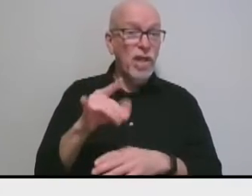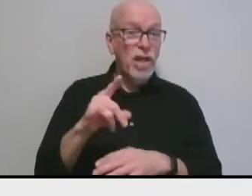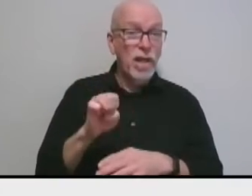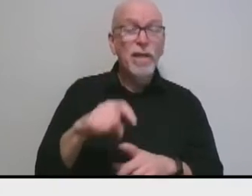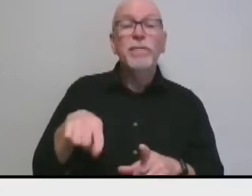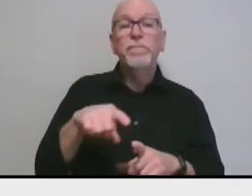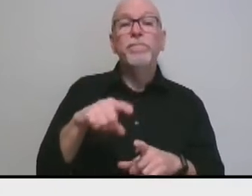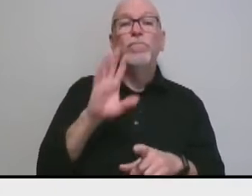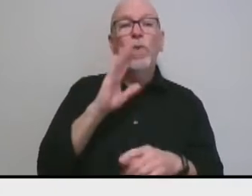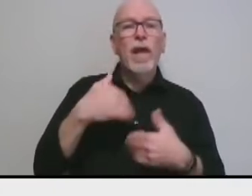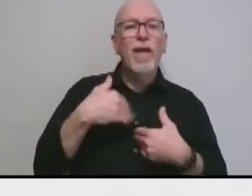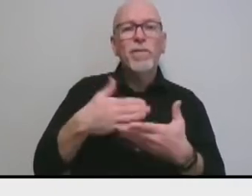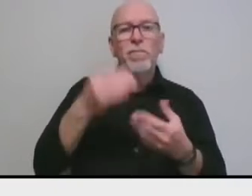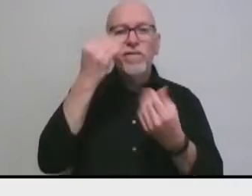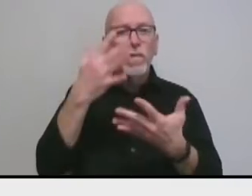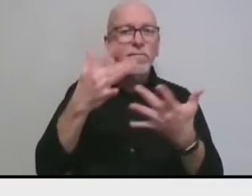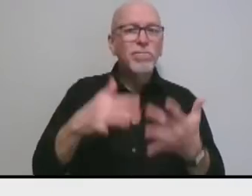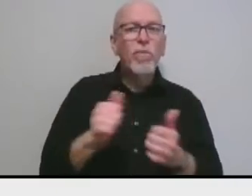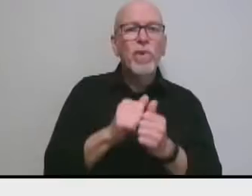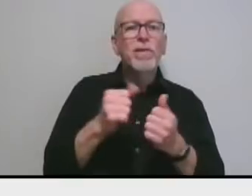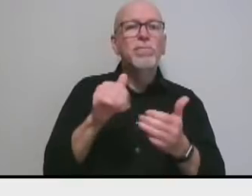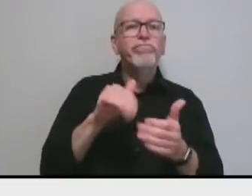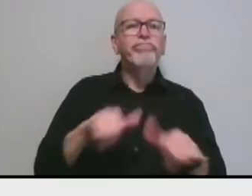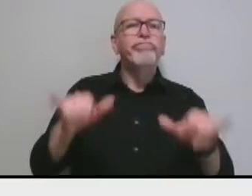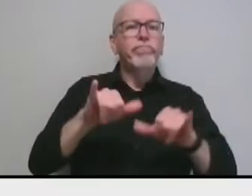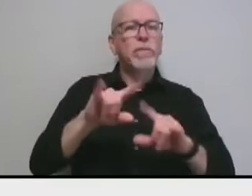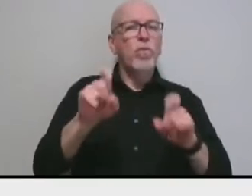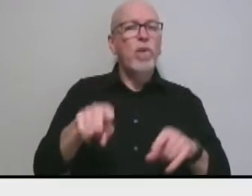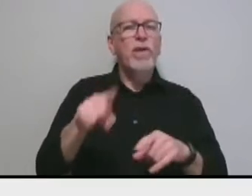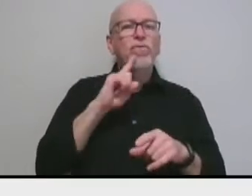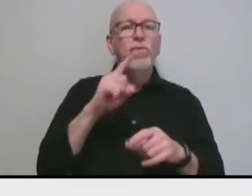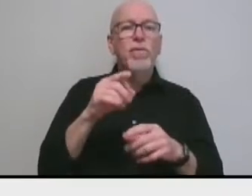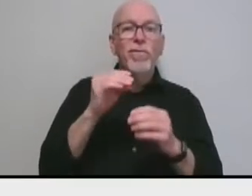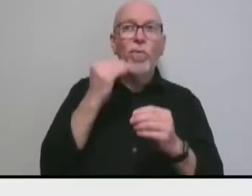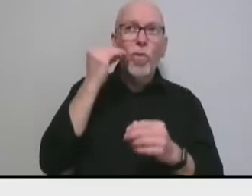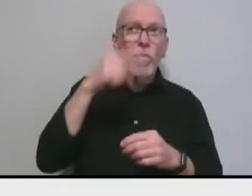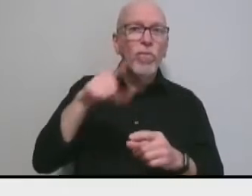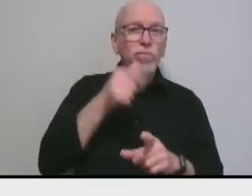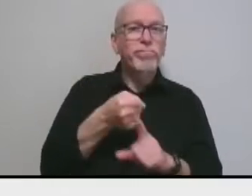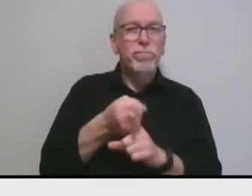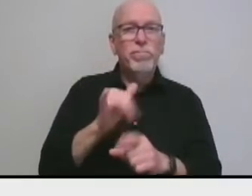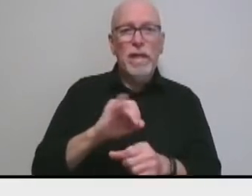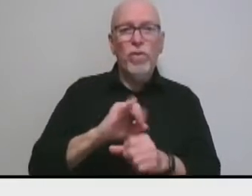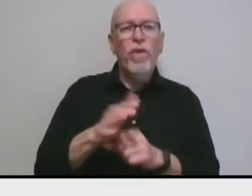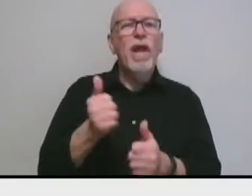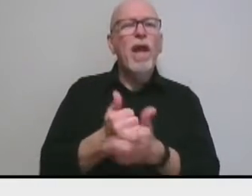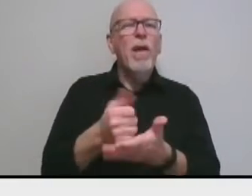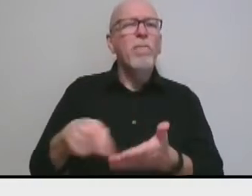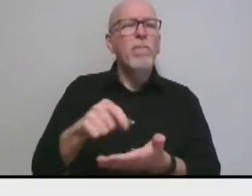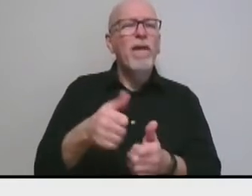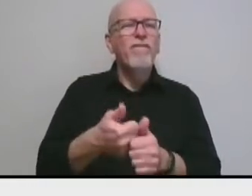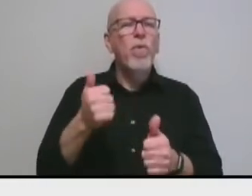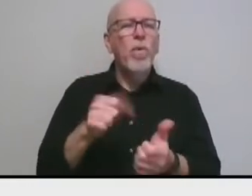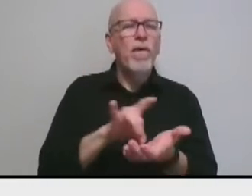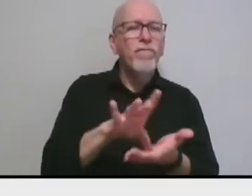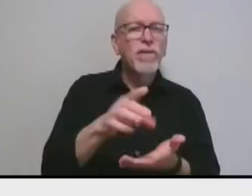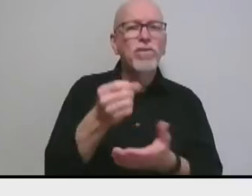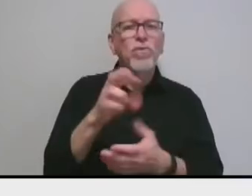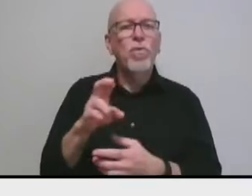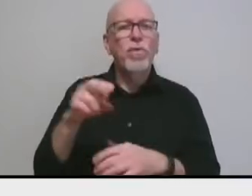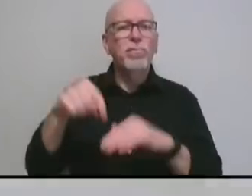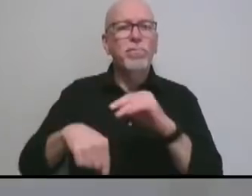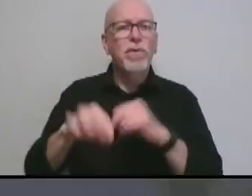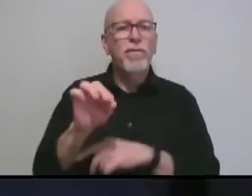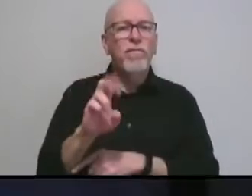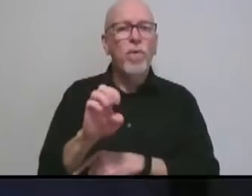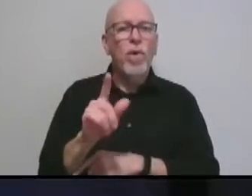and resources for Indiana households financially impacted by COVID-19 to help them avoid eviction or foreclosure. Governor,